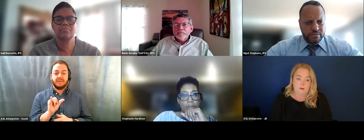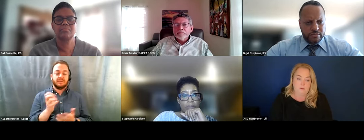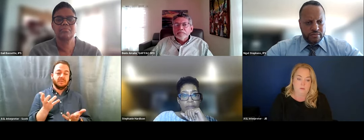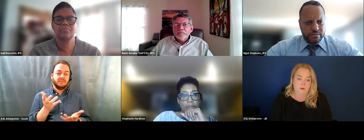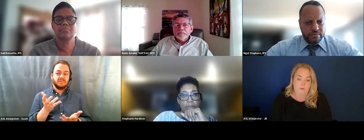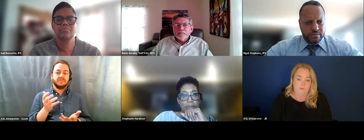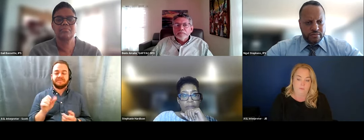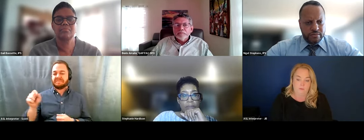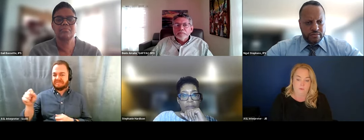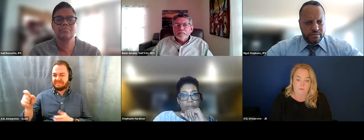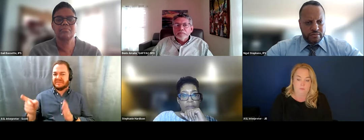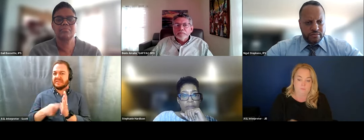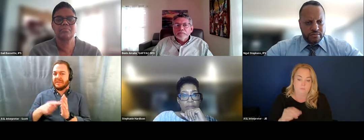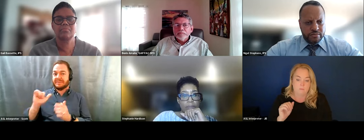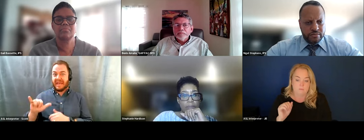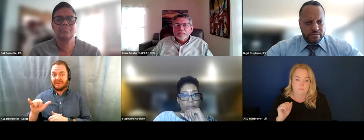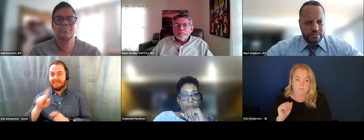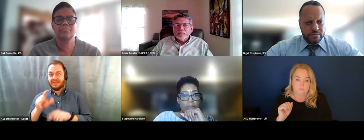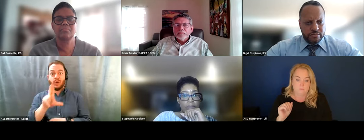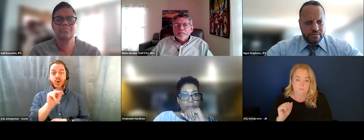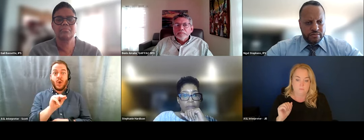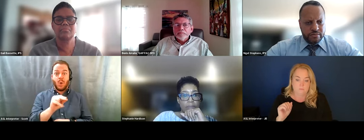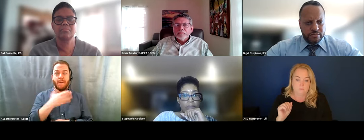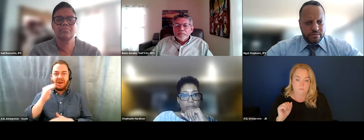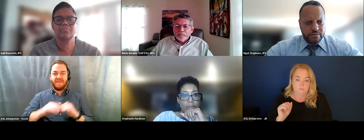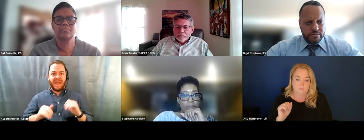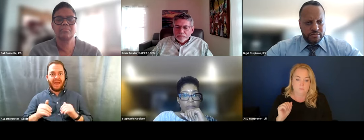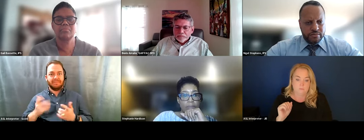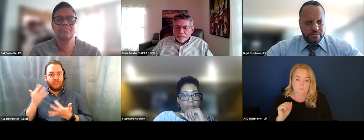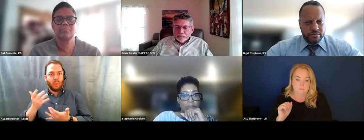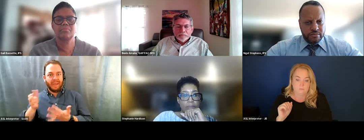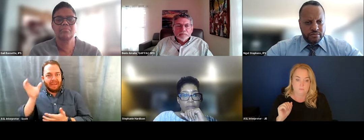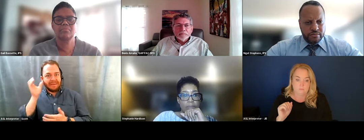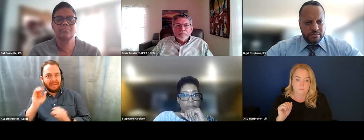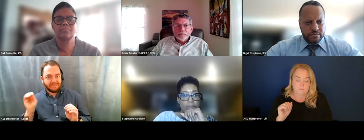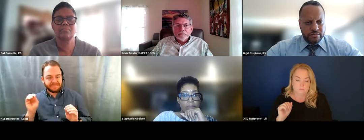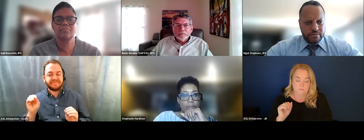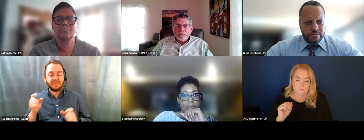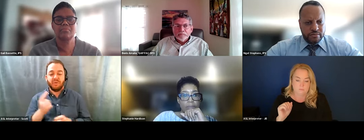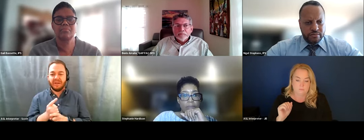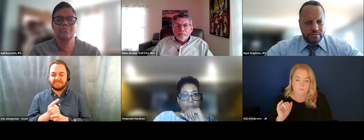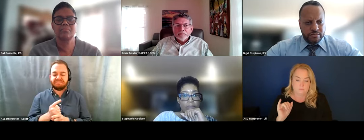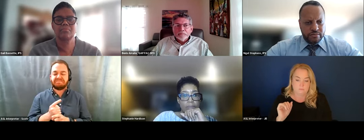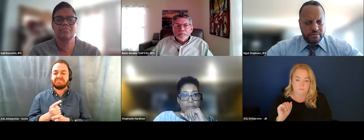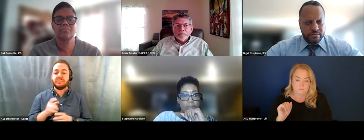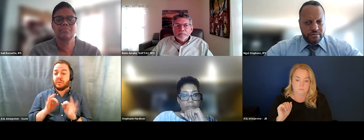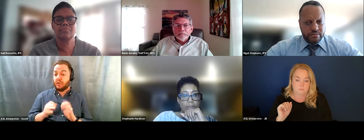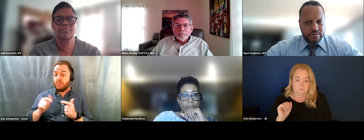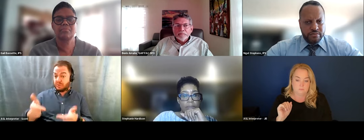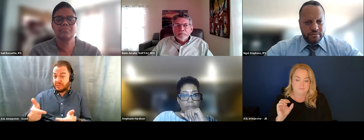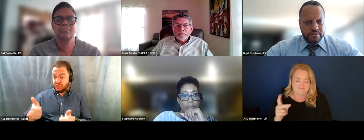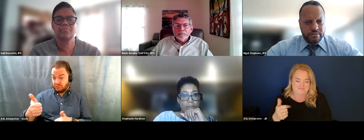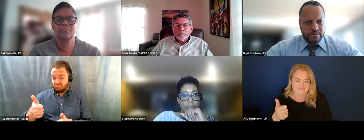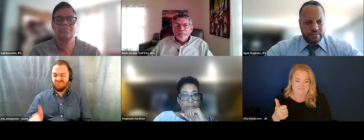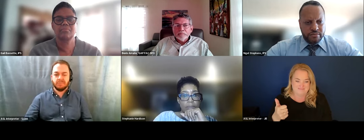That's yeah, something. Sometimes a definitive no is better than unknown, you know, right? Because I think, and we hear that,